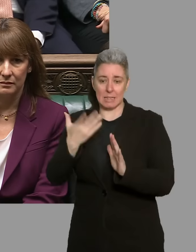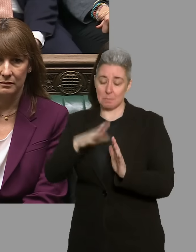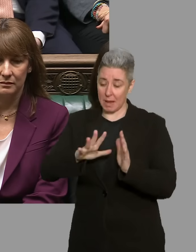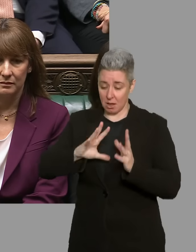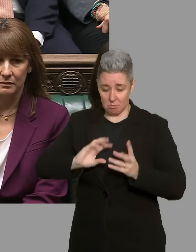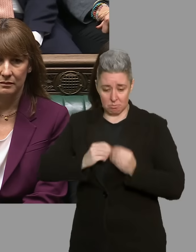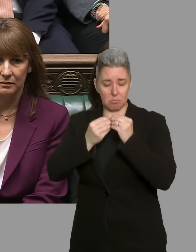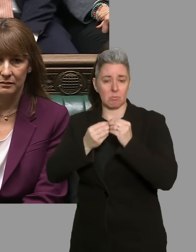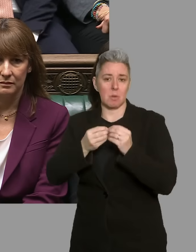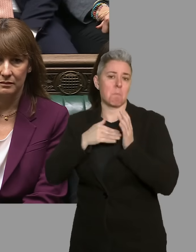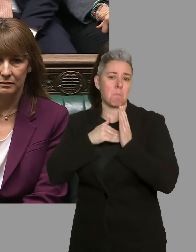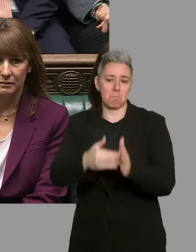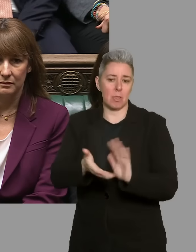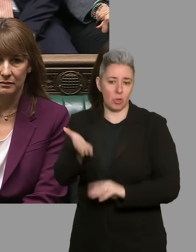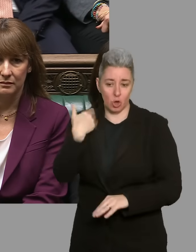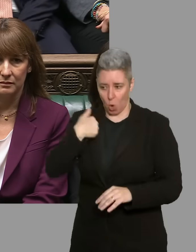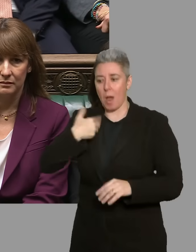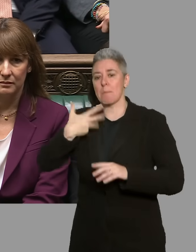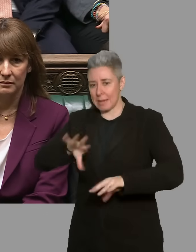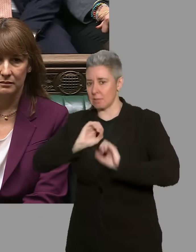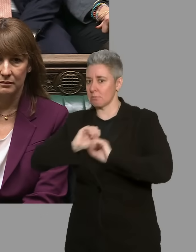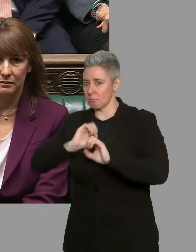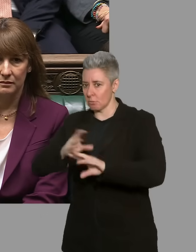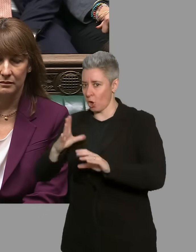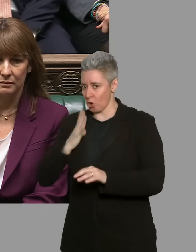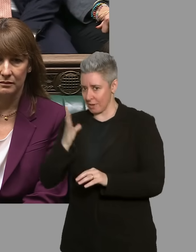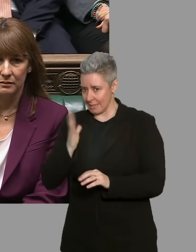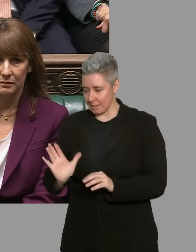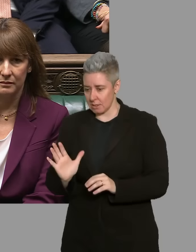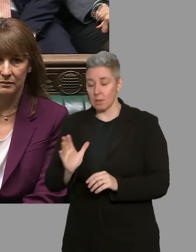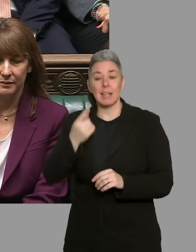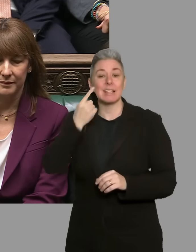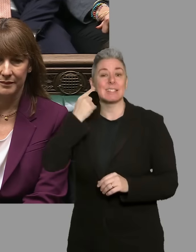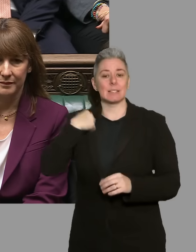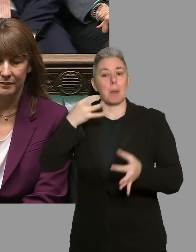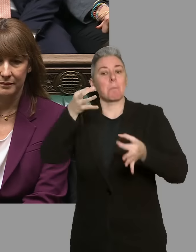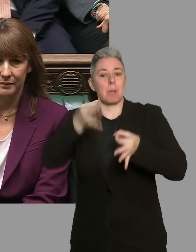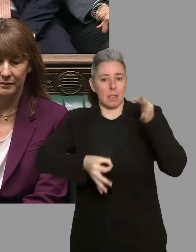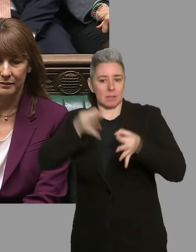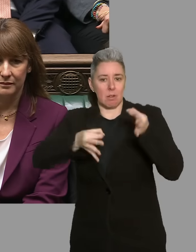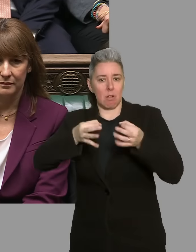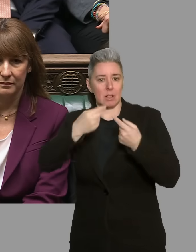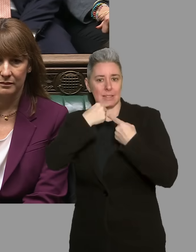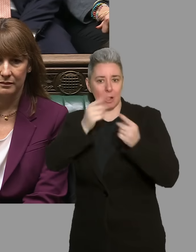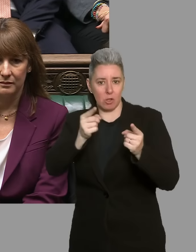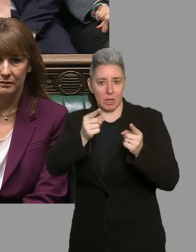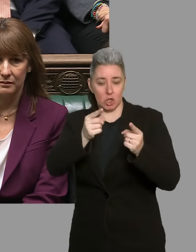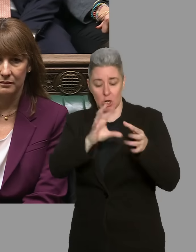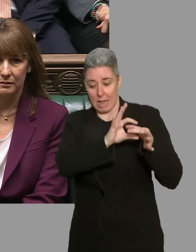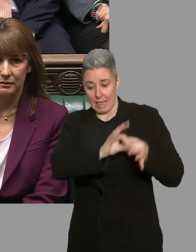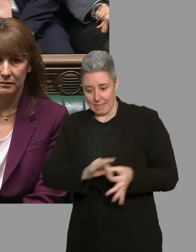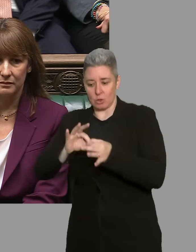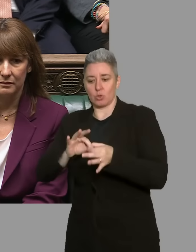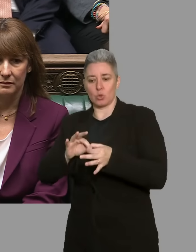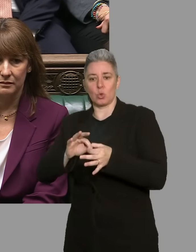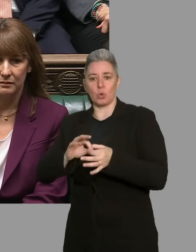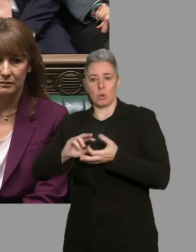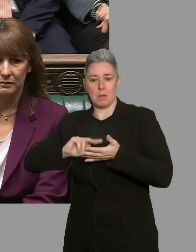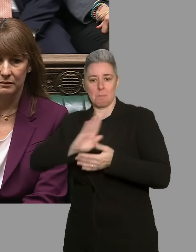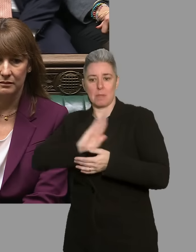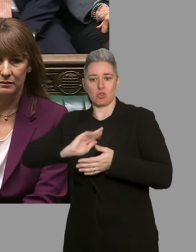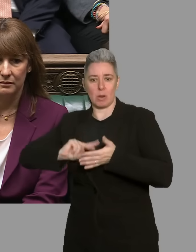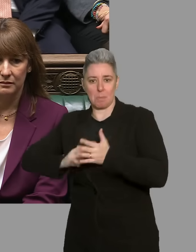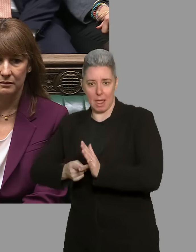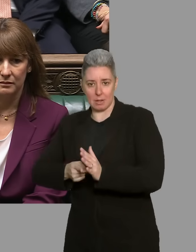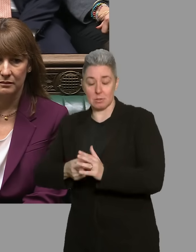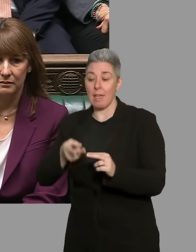a political declaration that sits under those military plans. If there were to be deployment, there